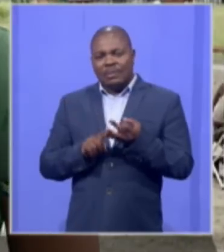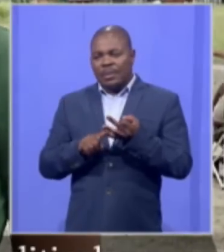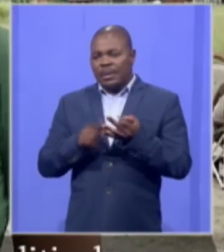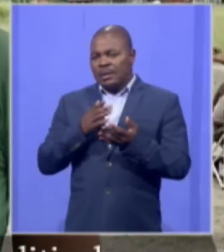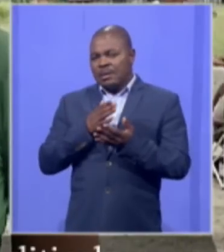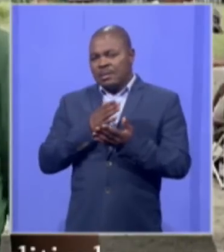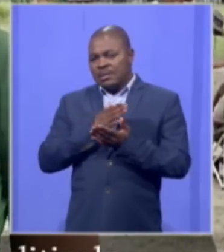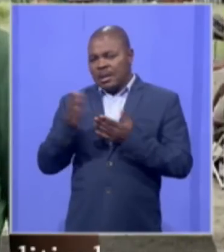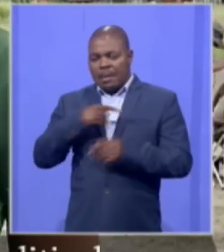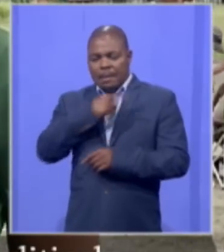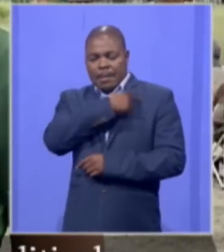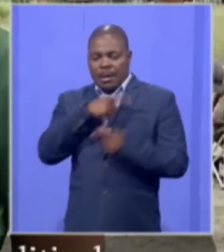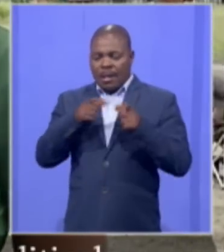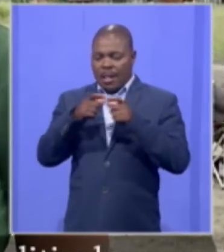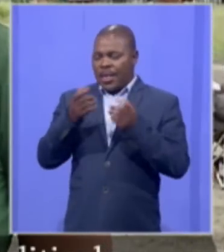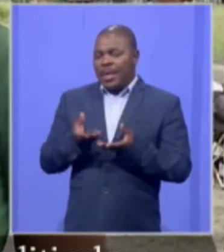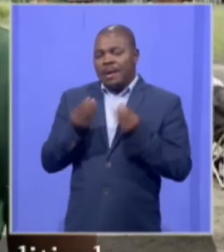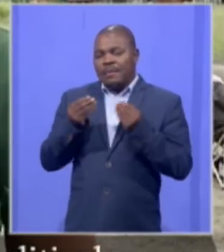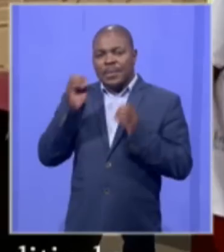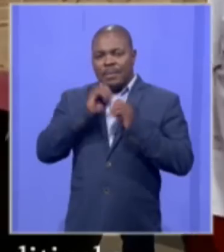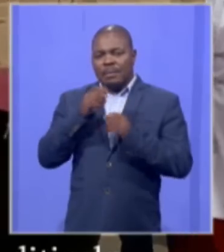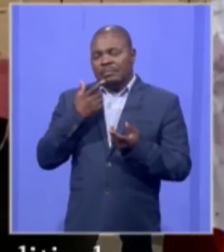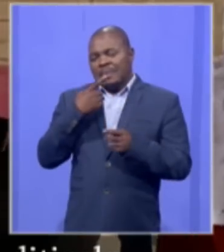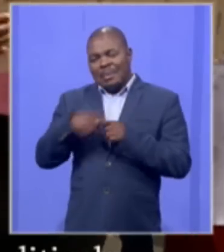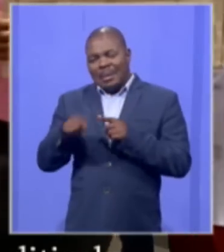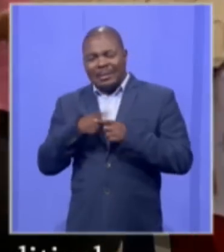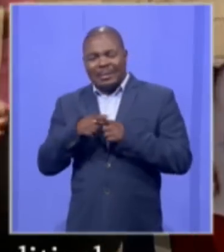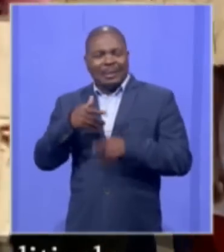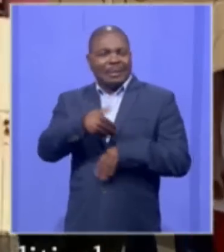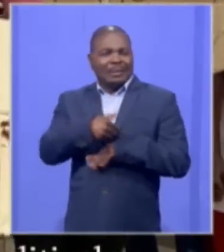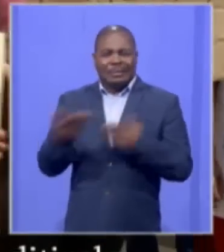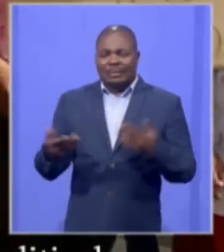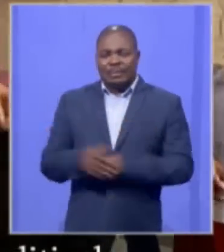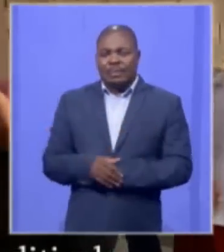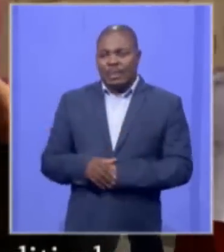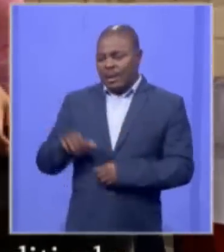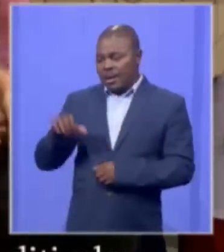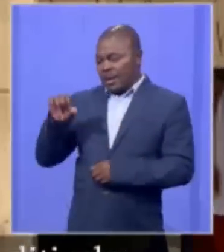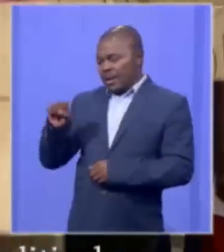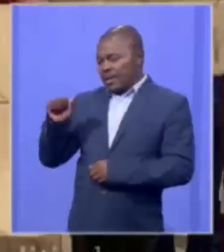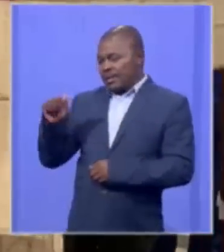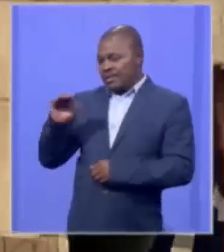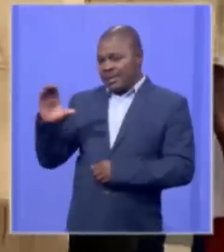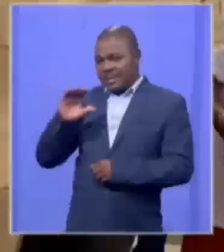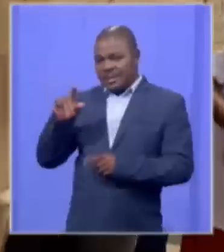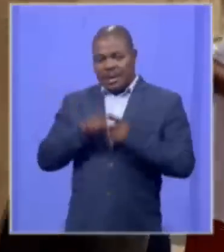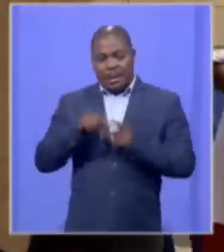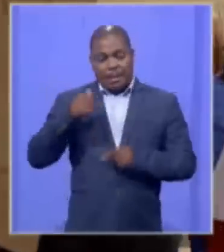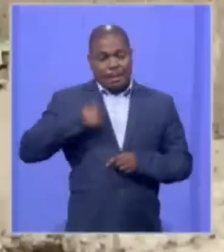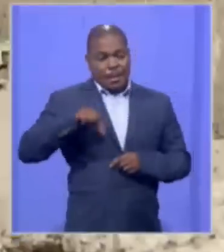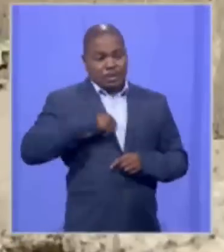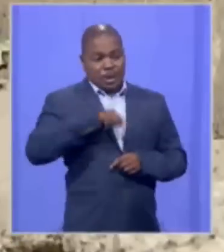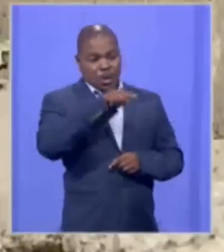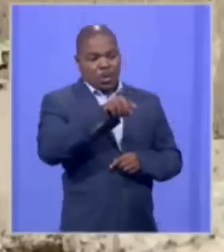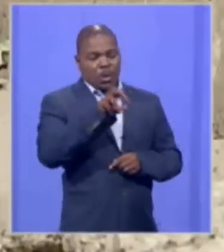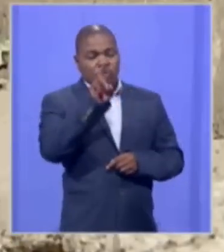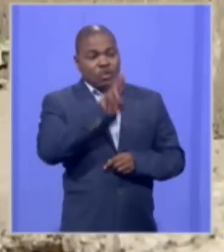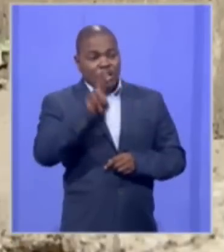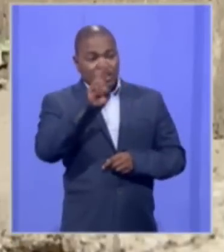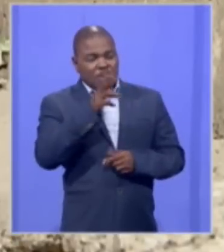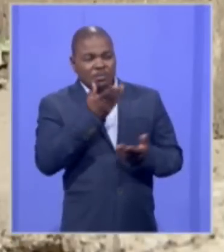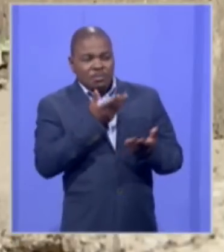ba bang ga bana medical aid ha ba dlala ba gobala. SABC News e golagantse makgetlo a le mmalwa le batsamaisi ba masepala wa selegae wa